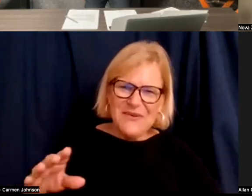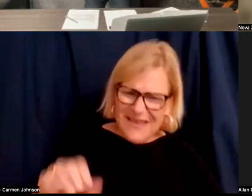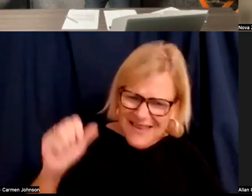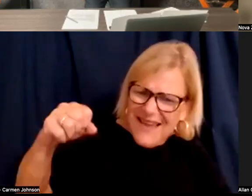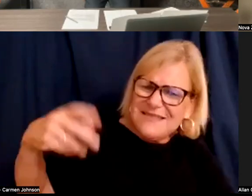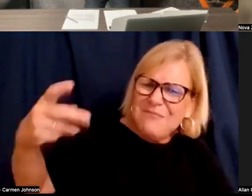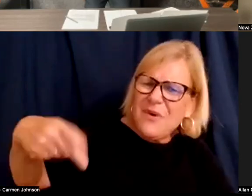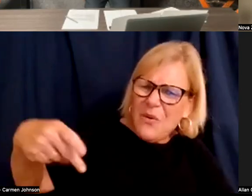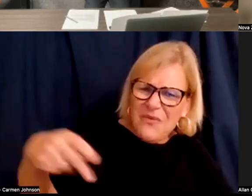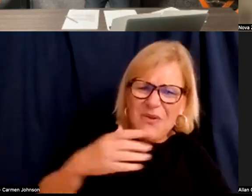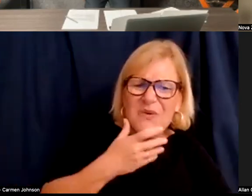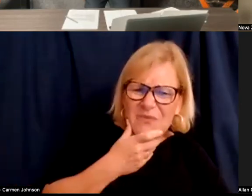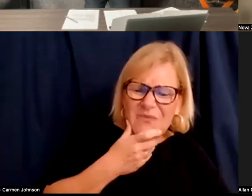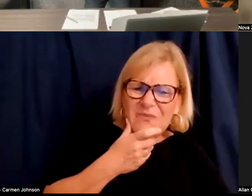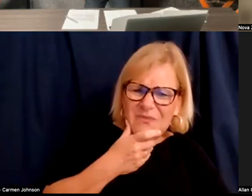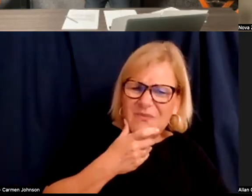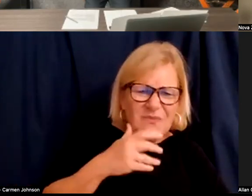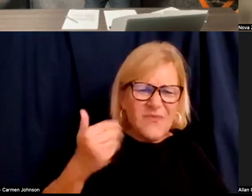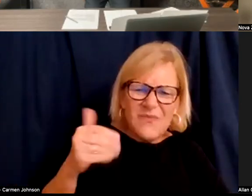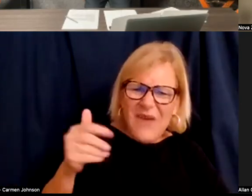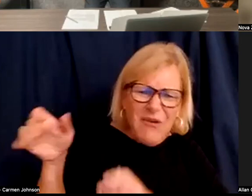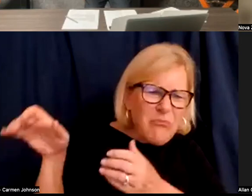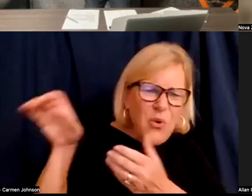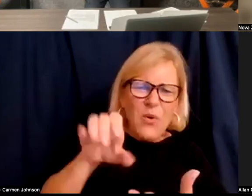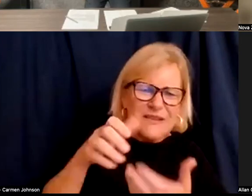have poured in so much.